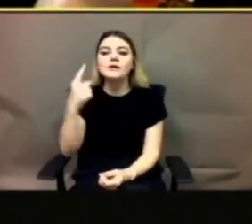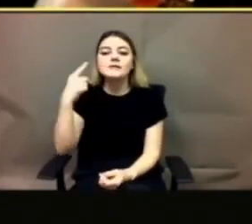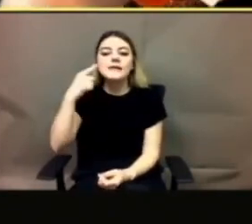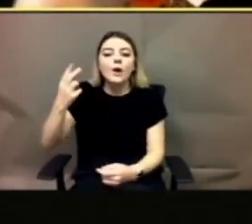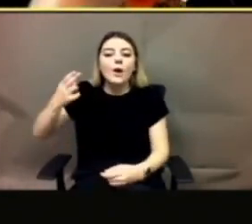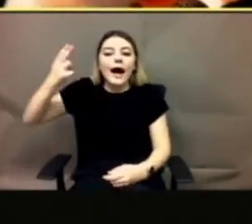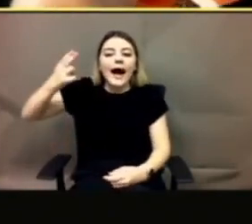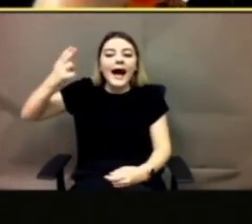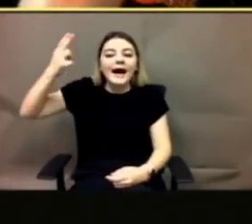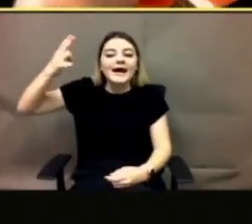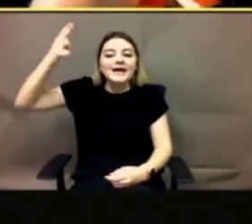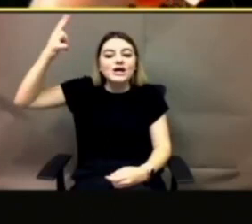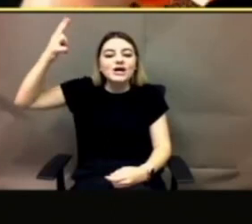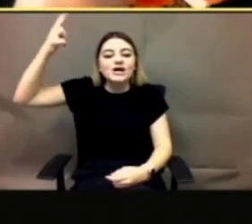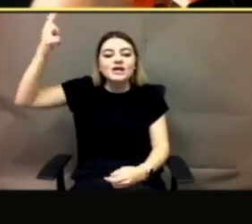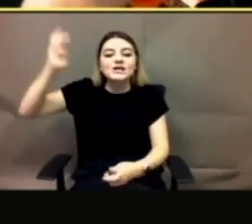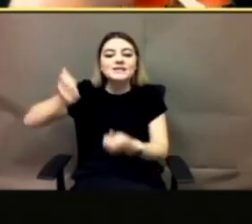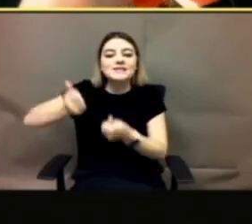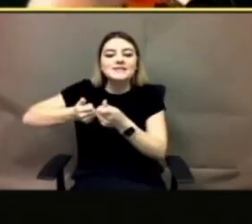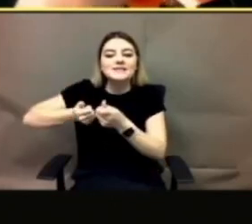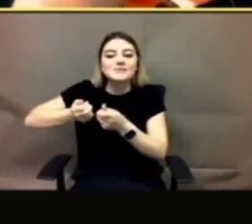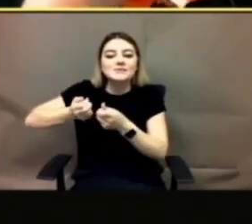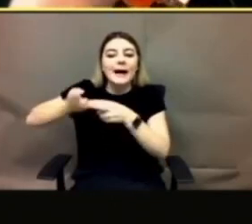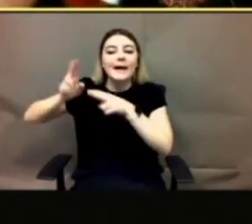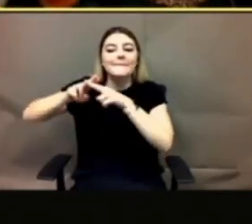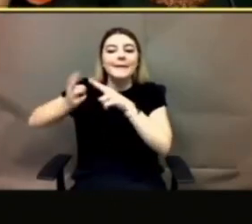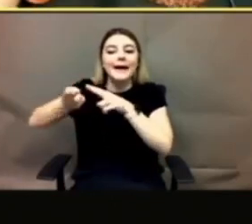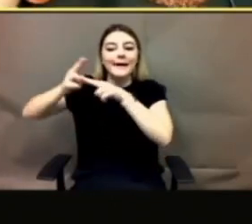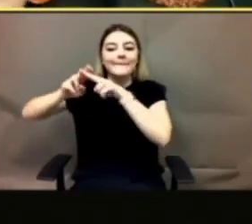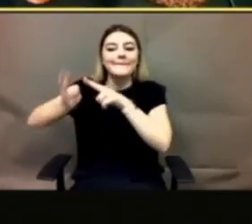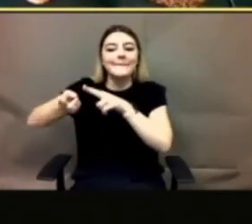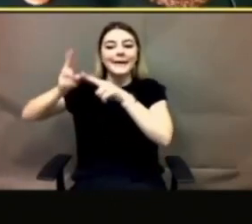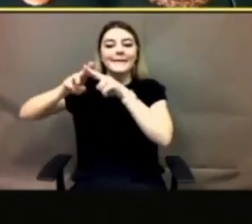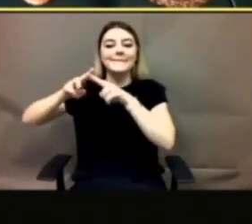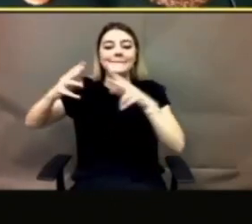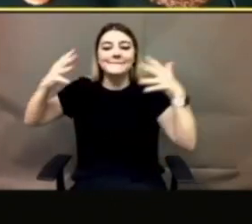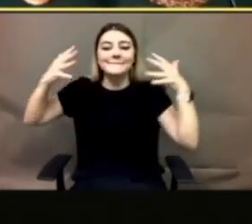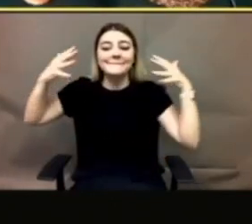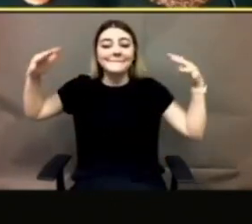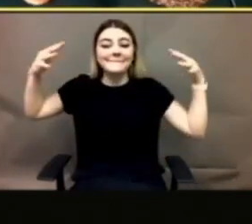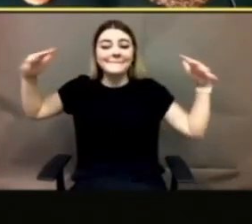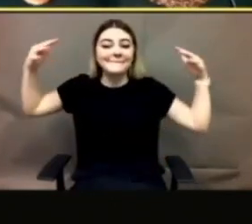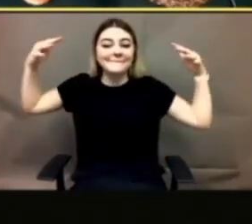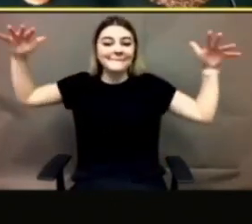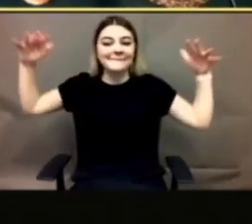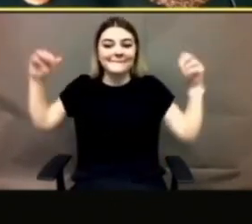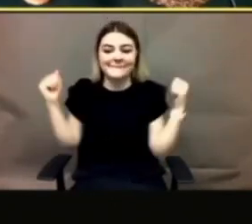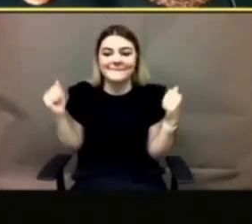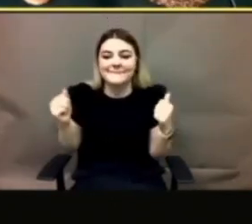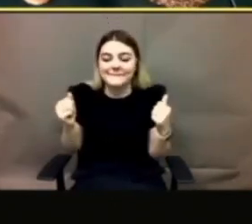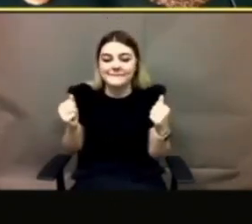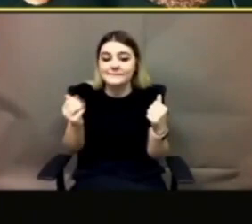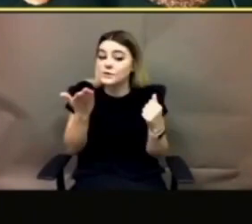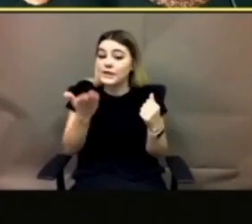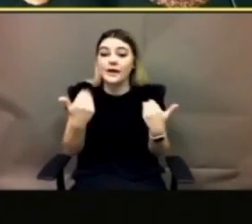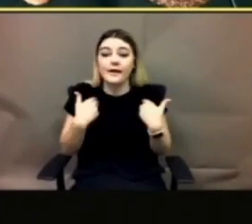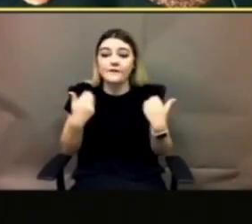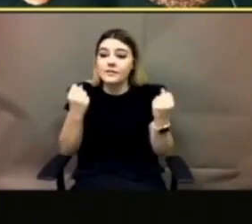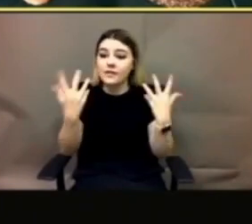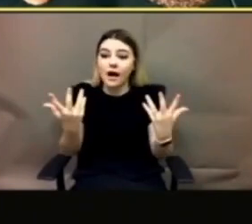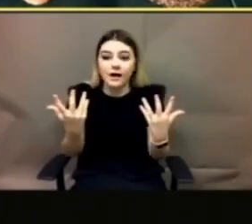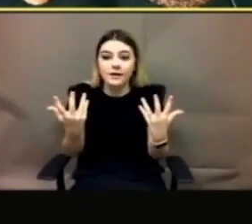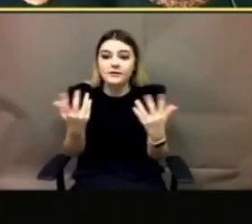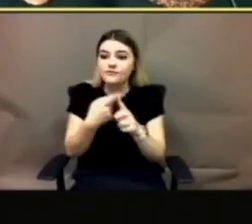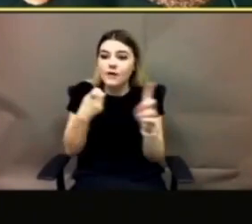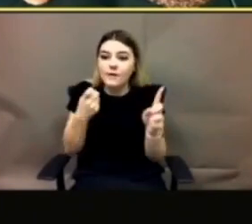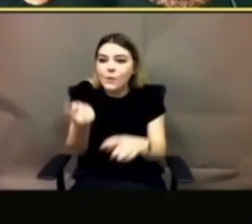it's going up each time, and it's also counting each time. So right there, I have like a lot of the counter app, but just